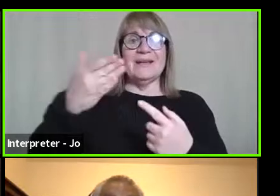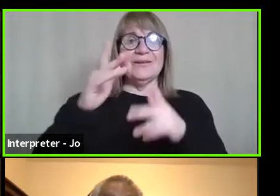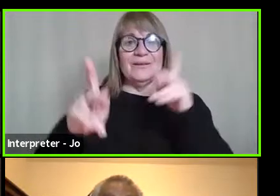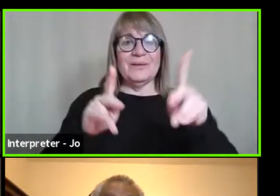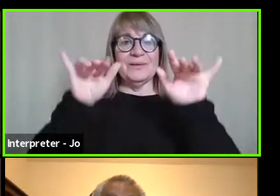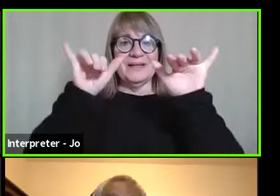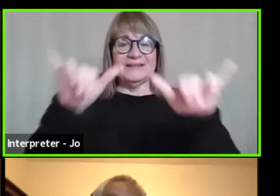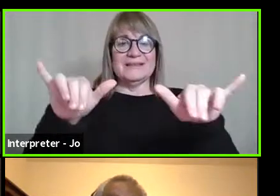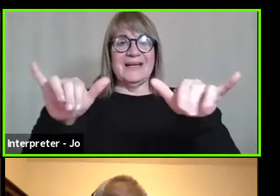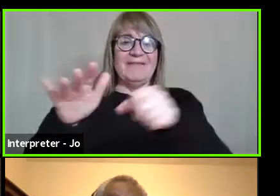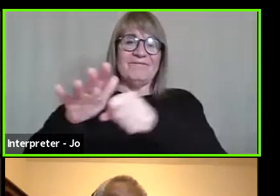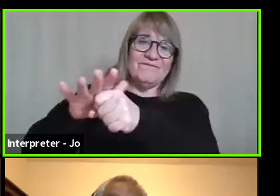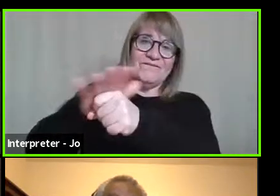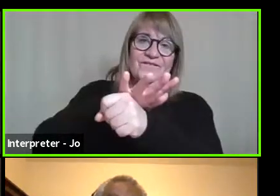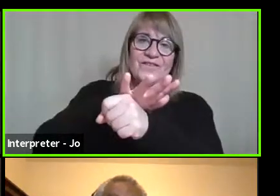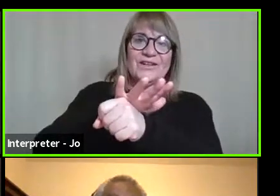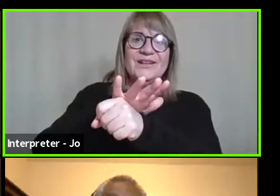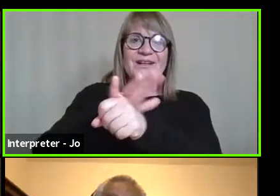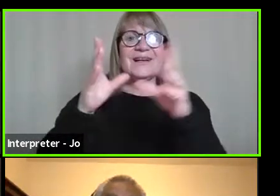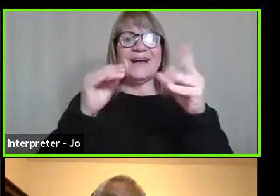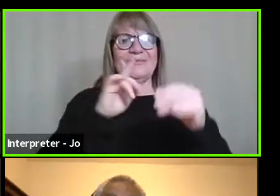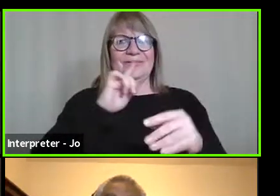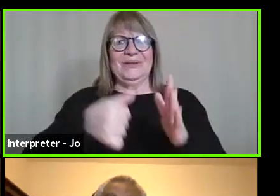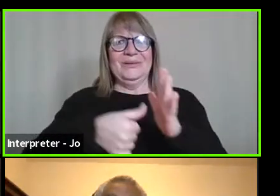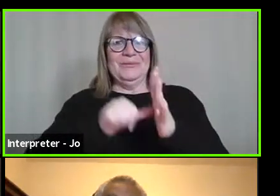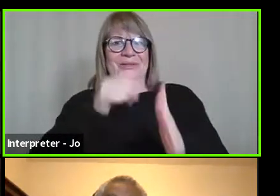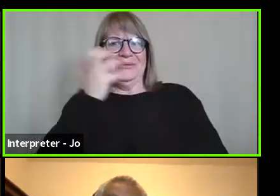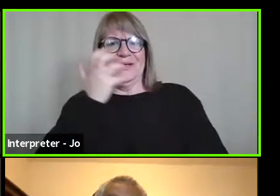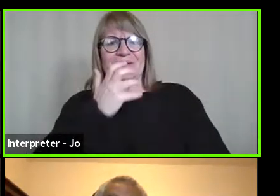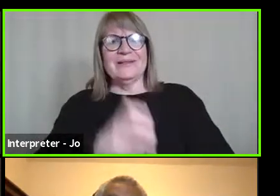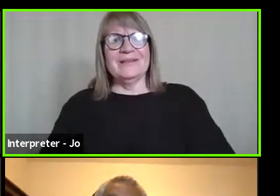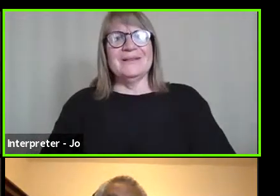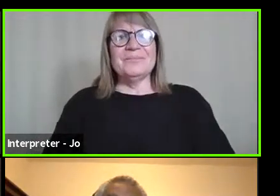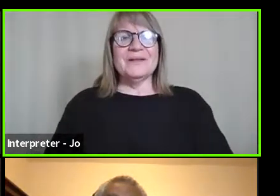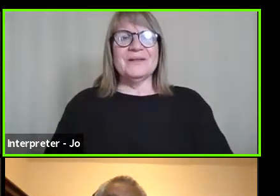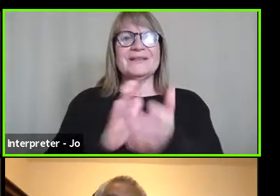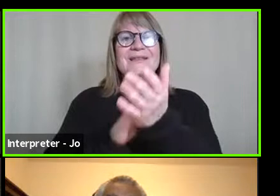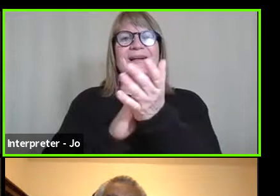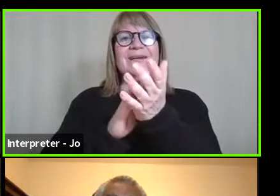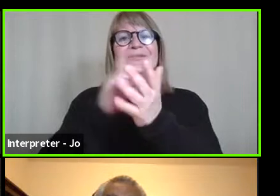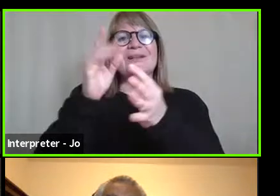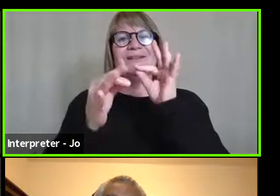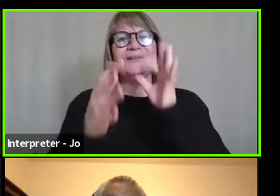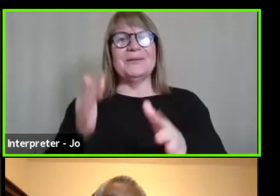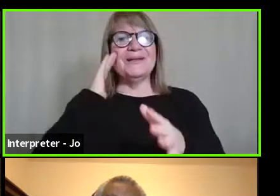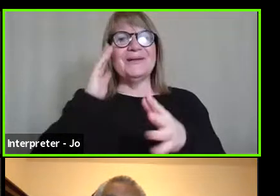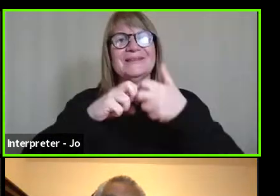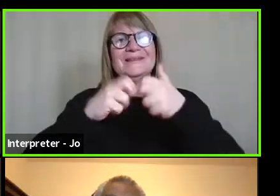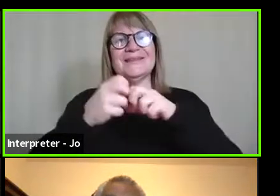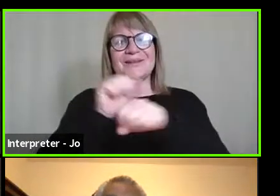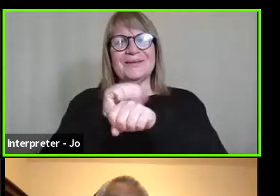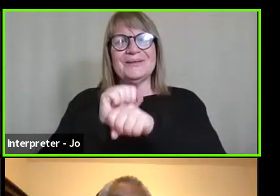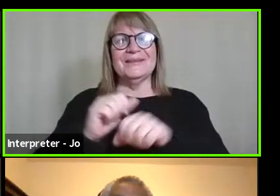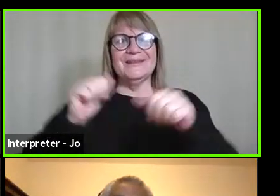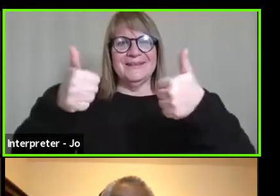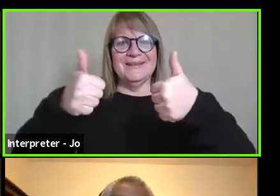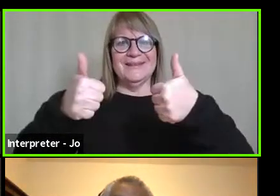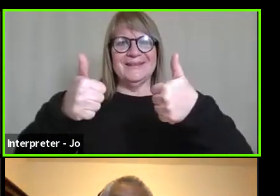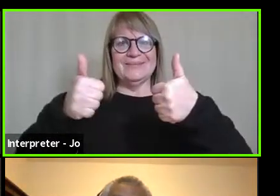stayed for the duration so impressive let me give us another shout out to the interpreters i know it's hard work hey